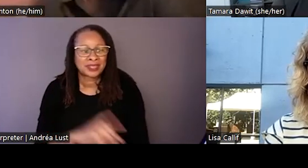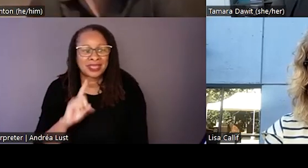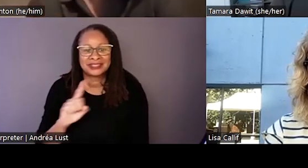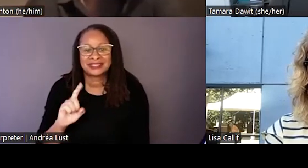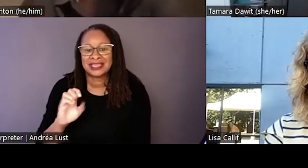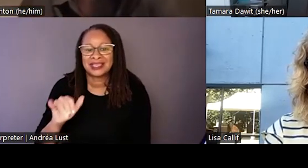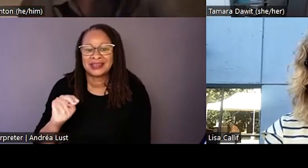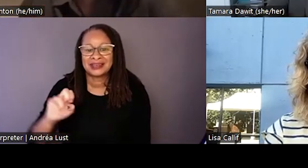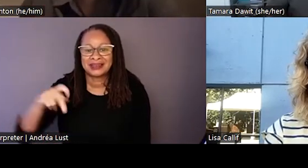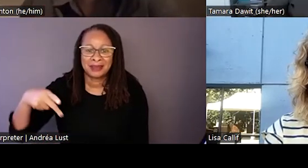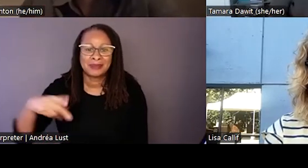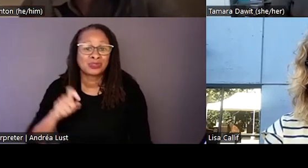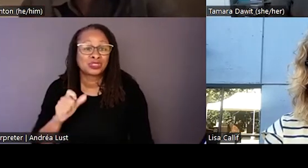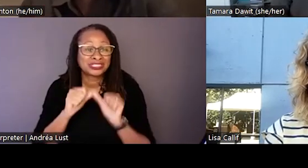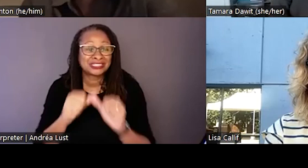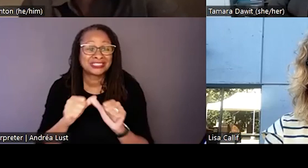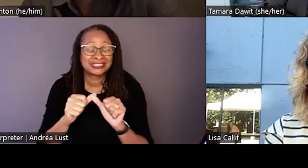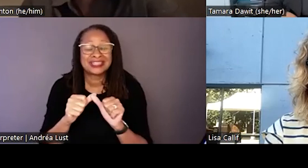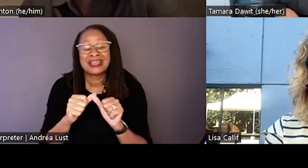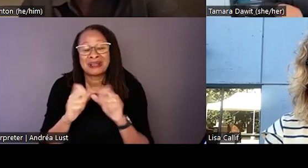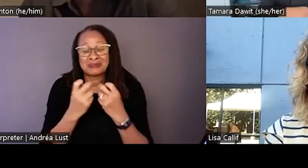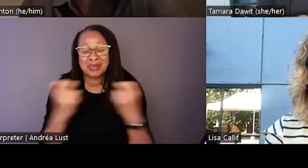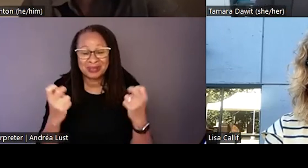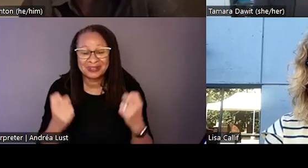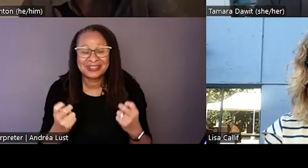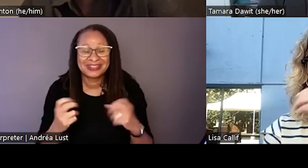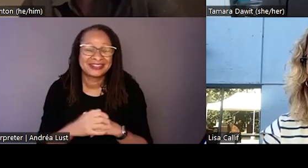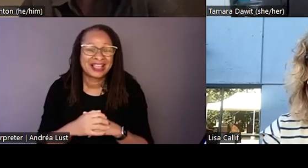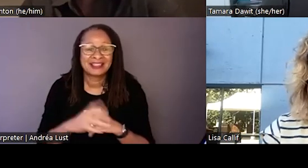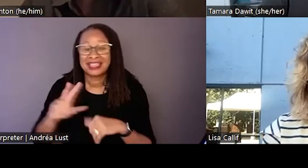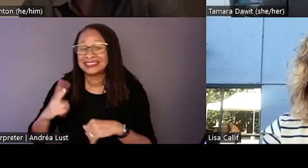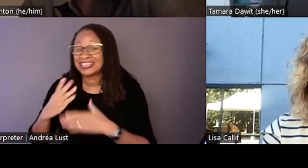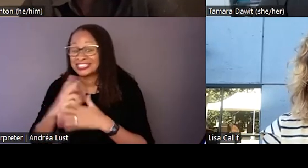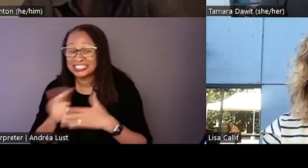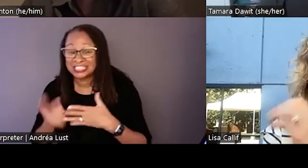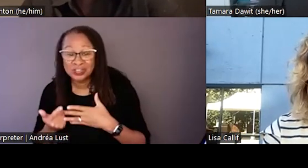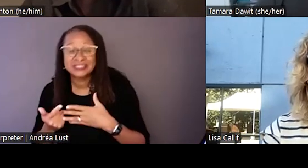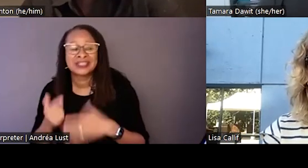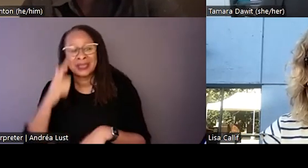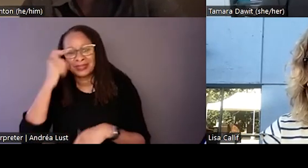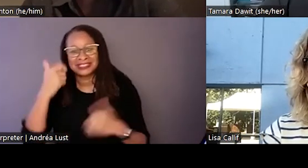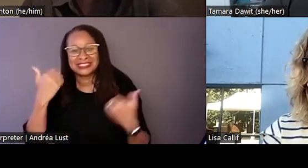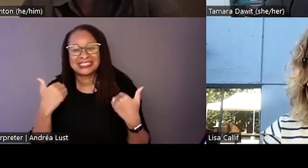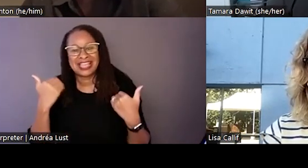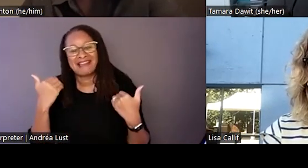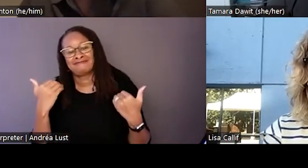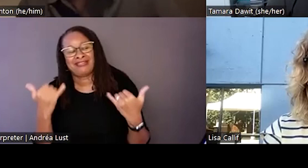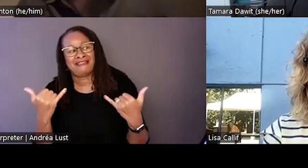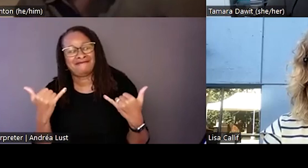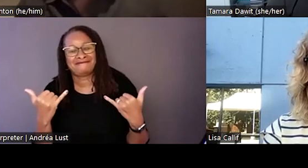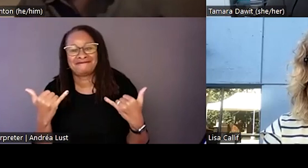should continue this panel as a second phase, a series, because now I have more ideas